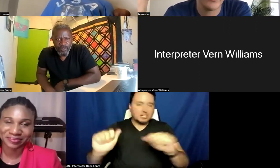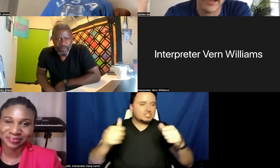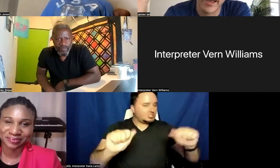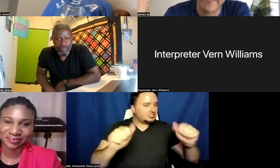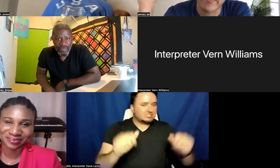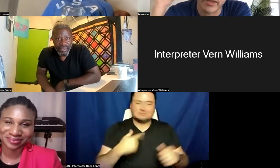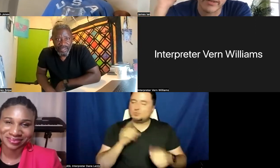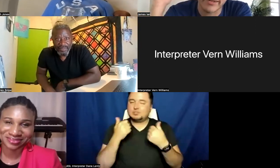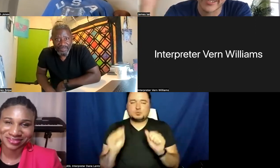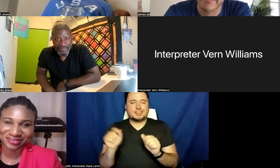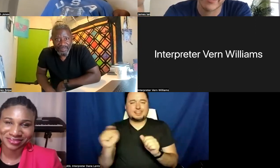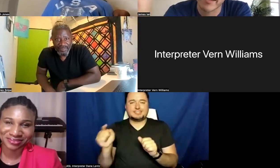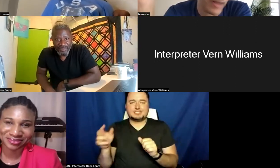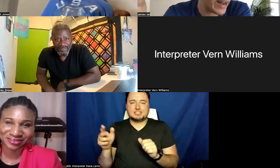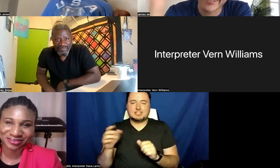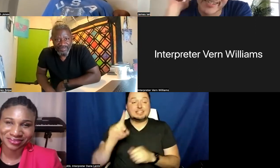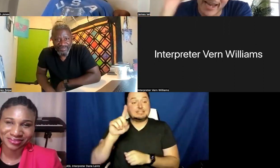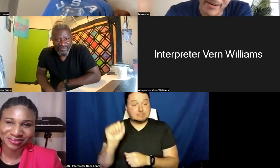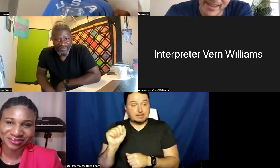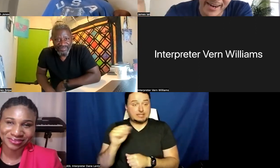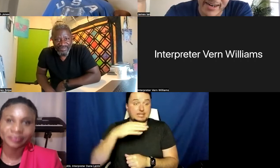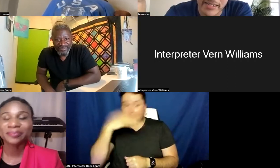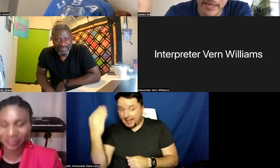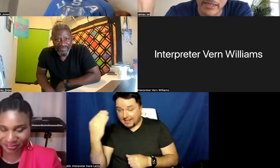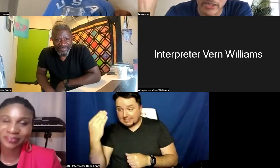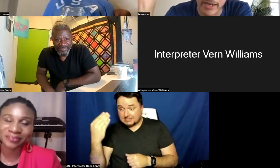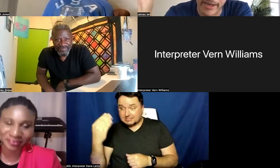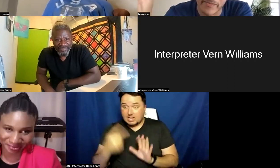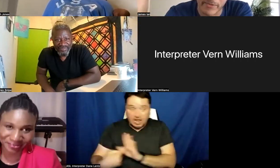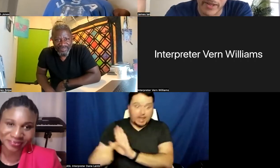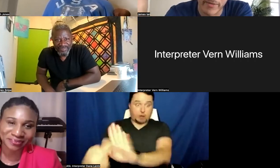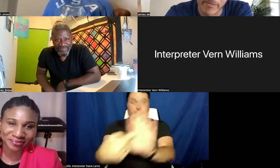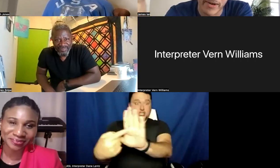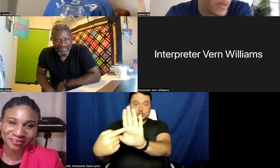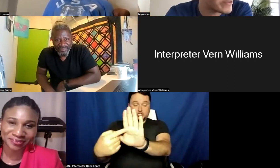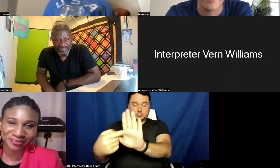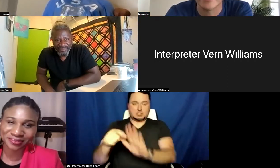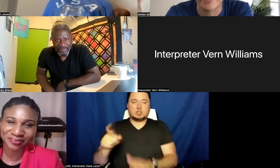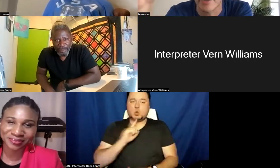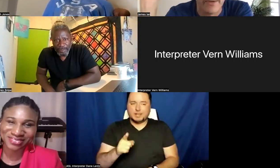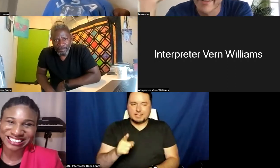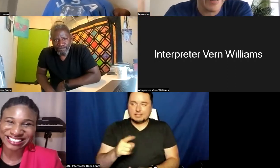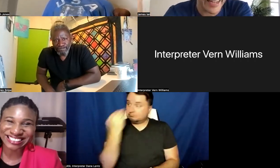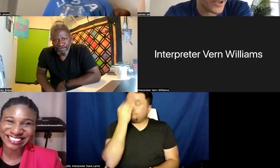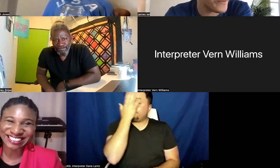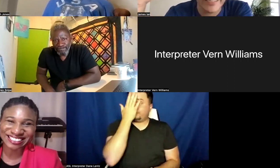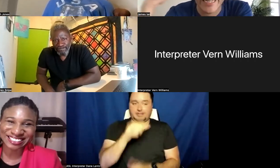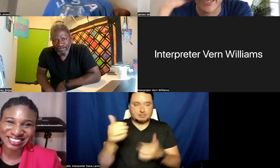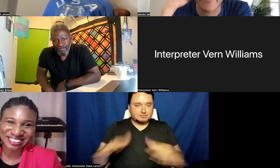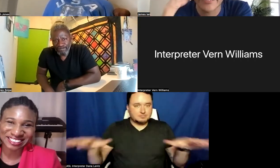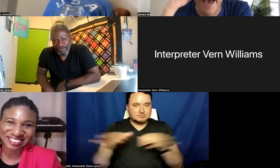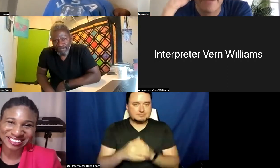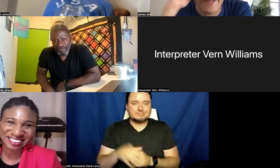really put disability and Blackness out there and just really put it in people's faces. So that's